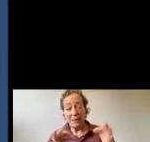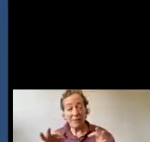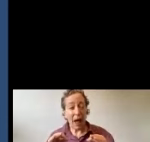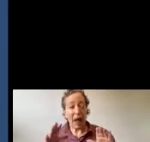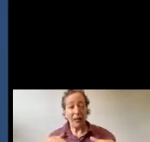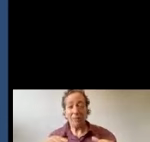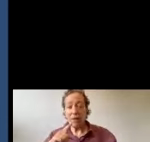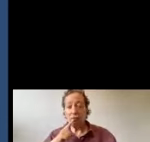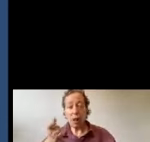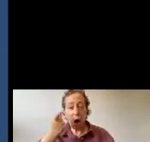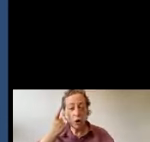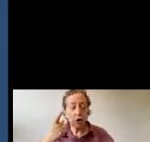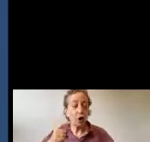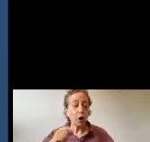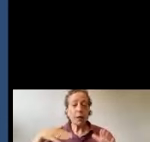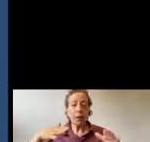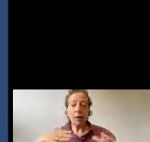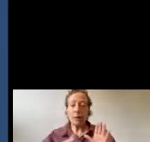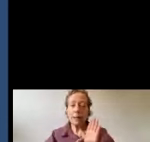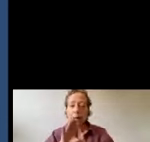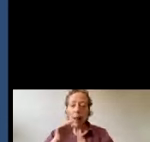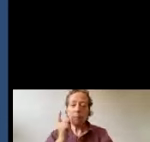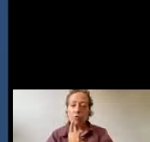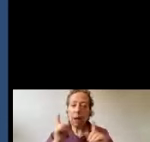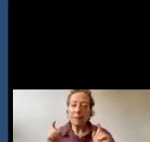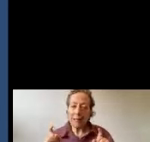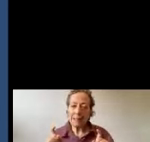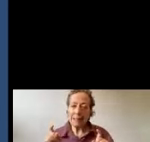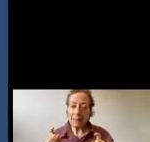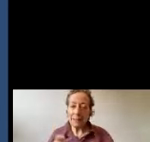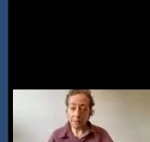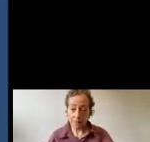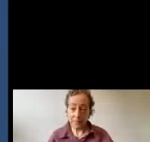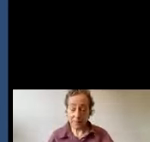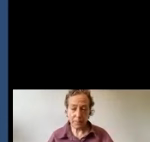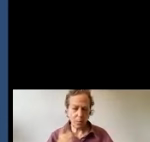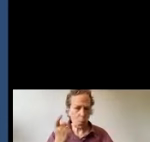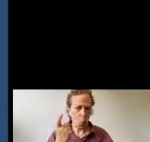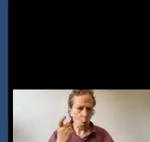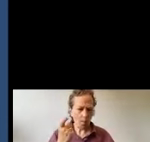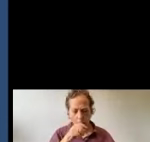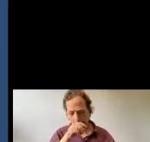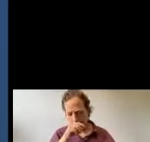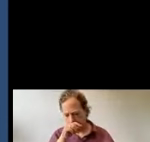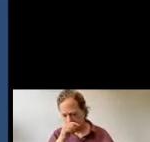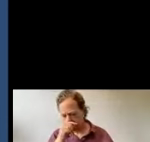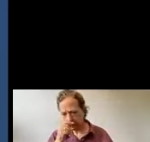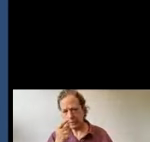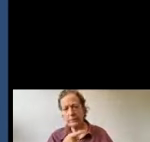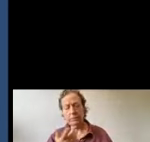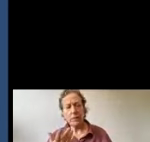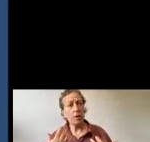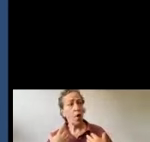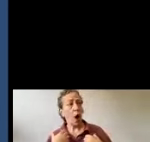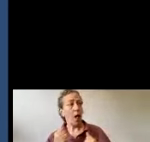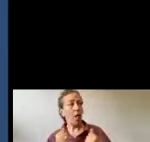we have the right diagnostic tools. And the last thing I'll say before turning it back to Katie is, what does this look like as a health center? It